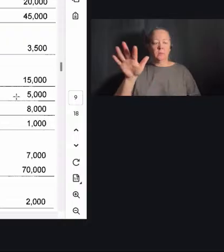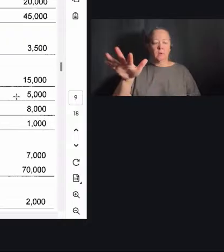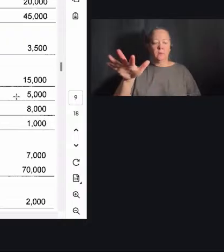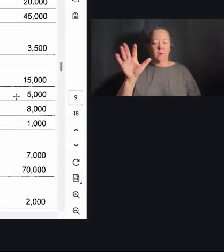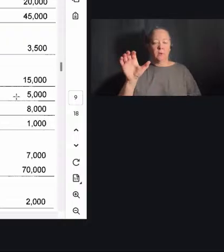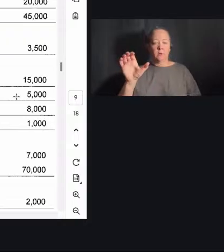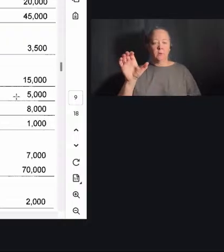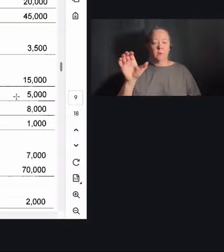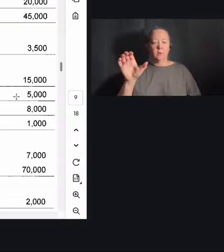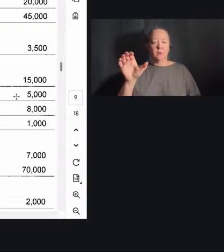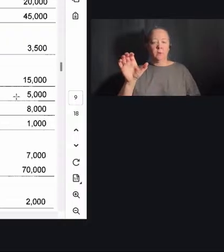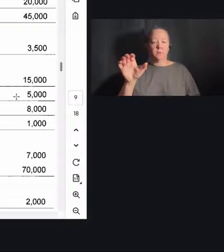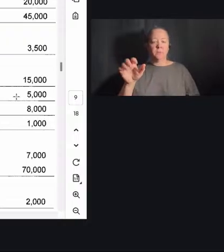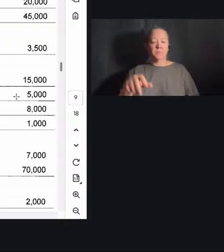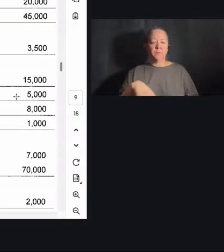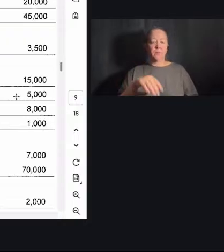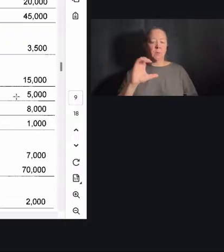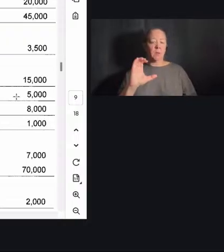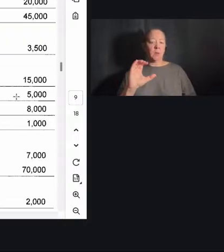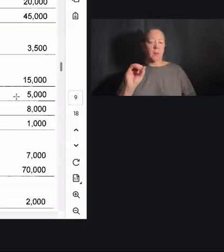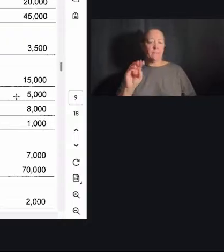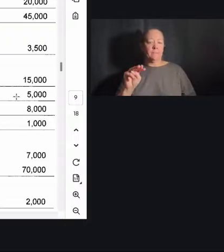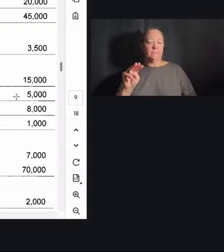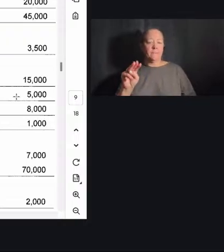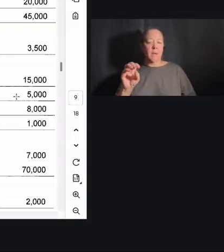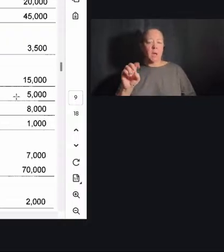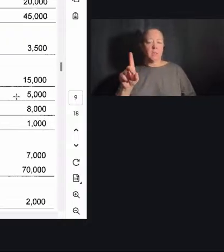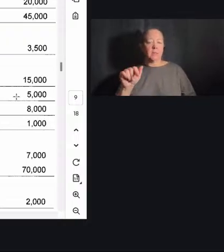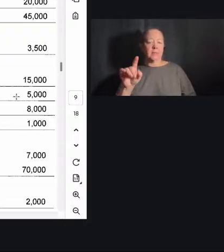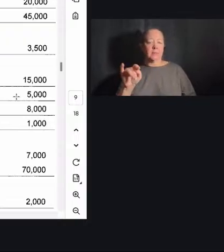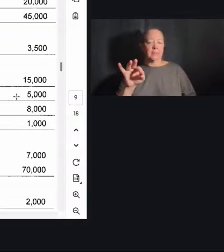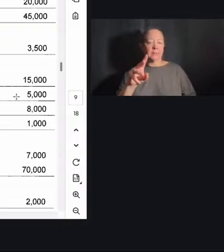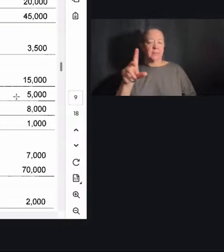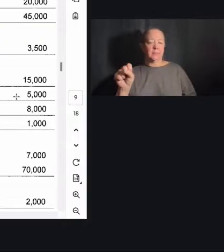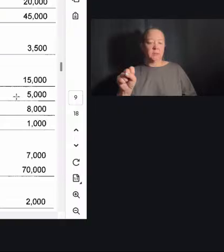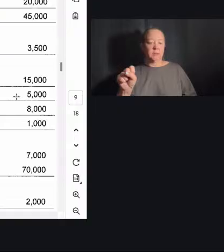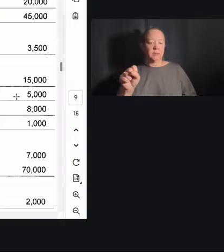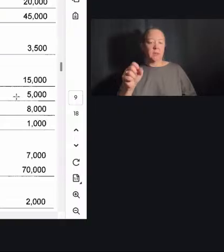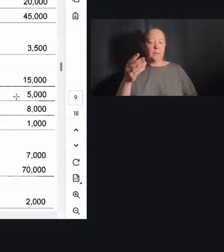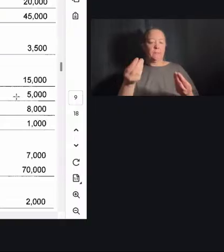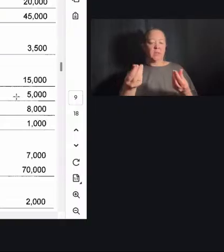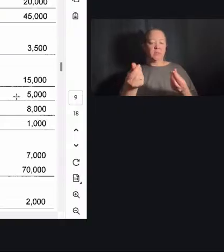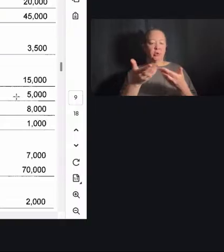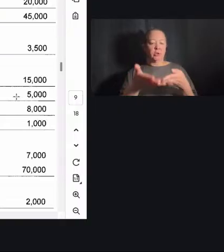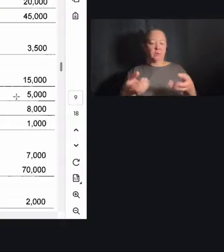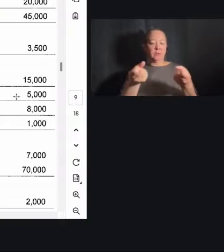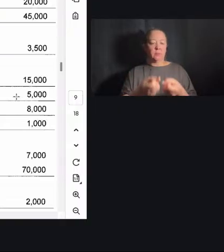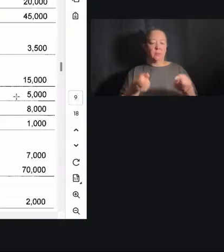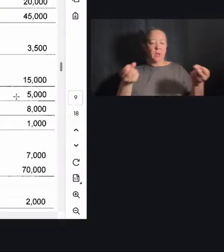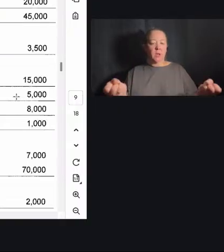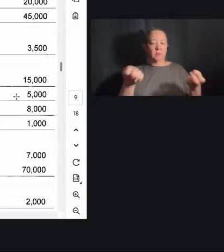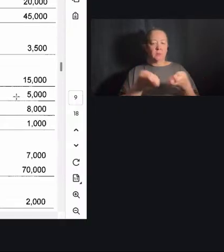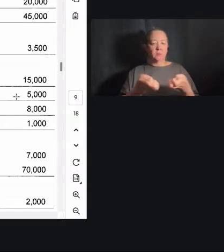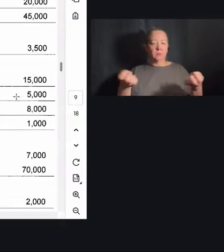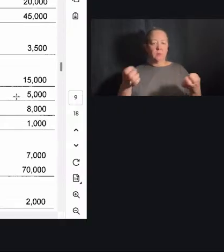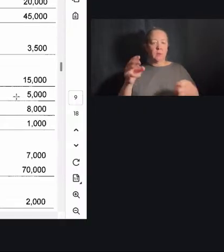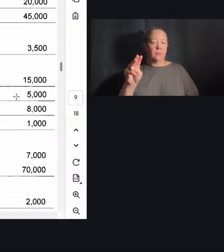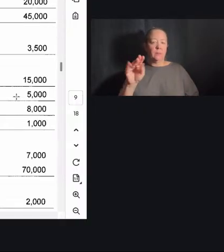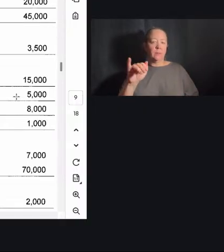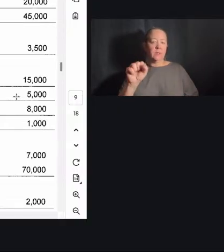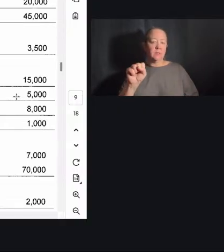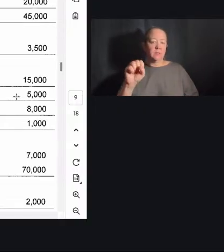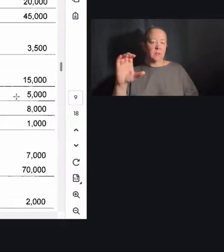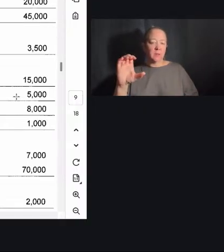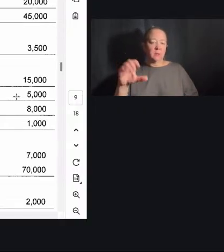Commodities, material, supplies, and equipment, miscellaneous, bank service, credit card